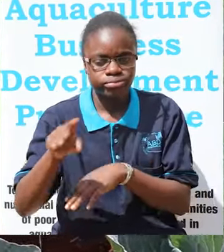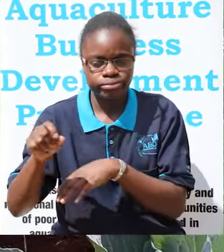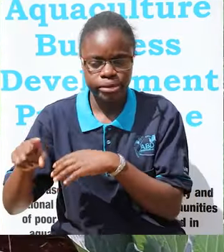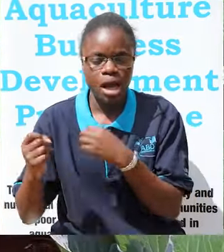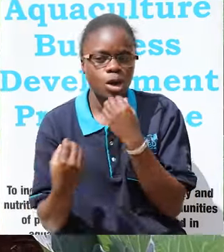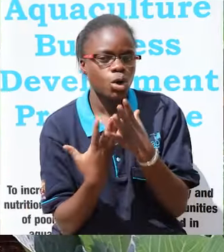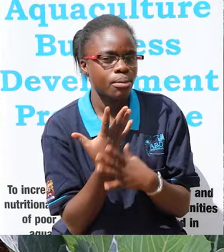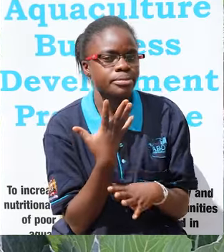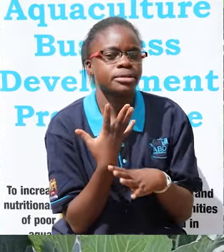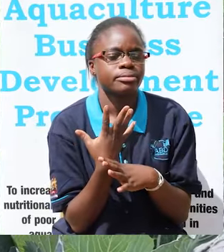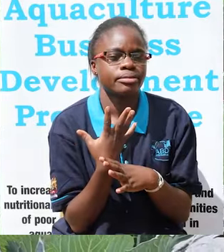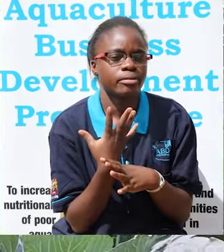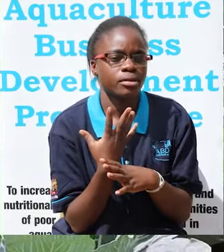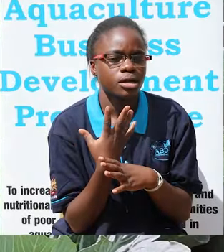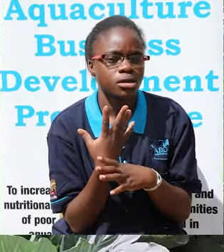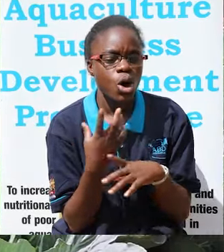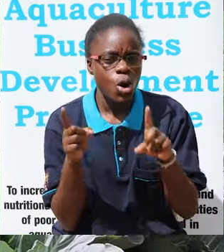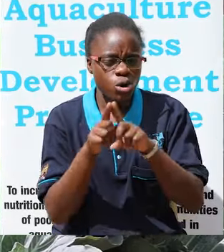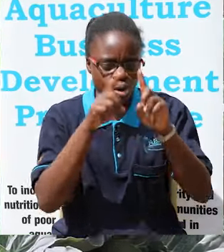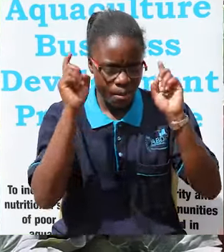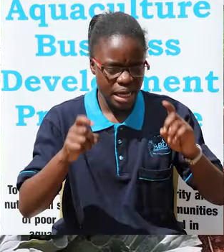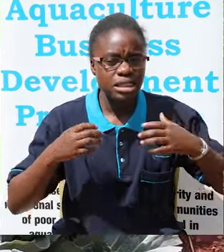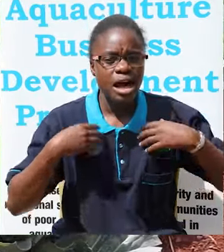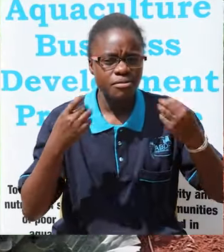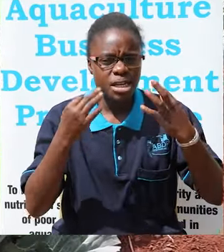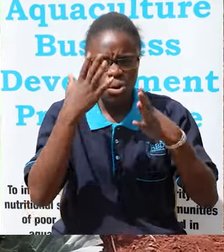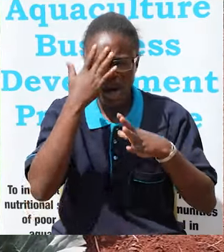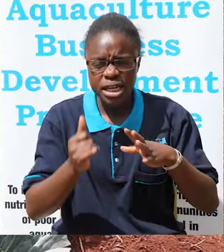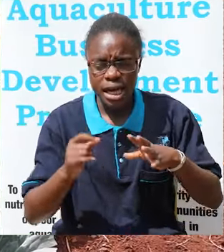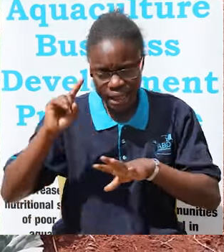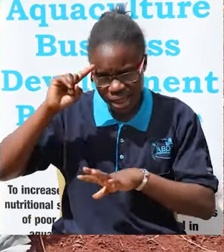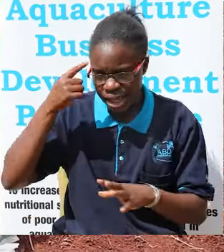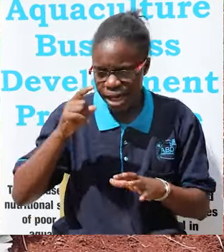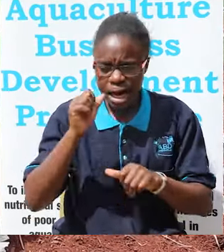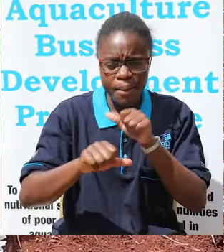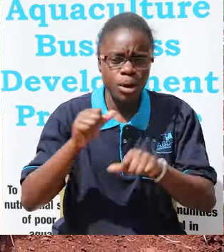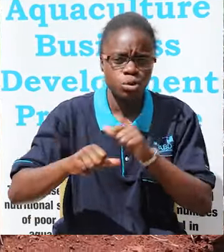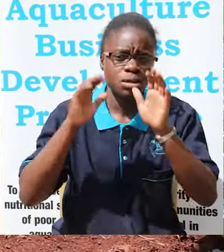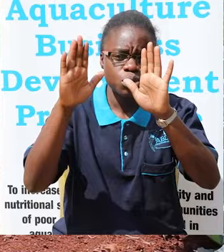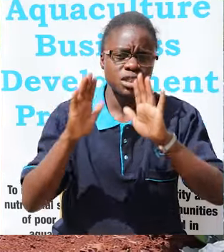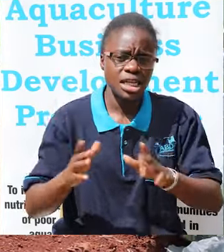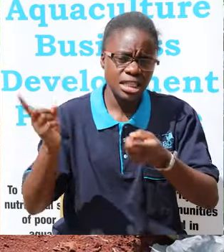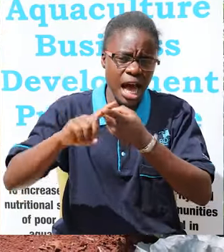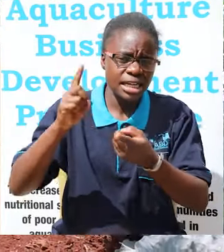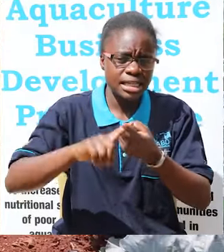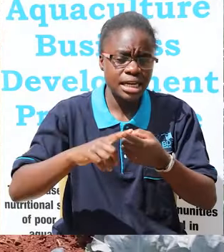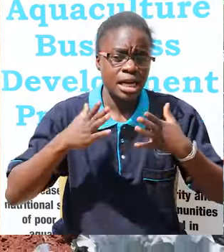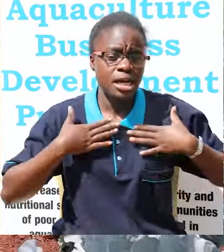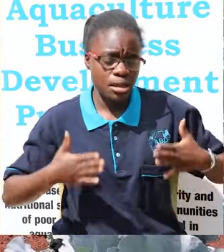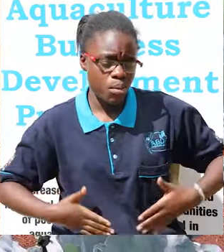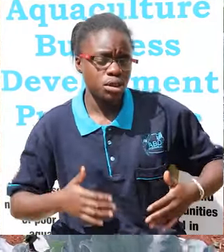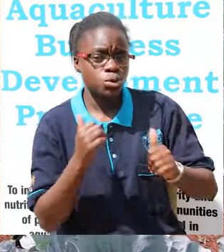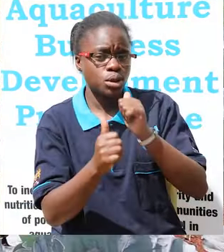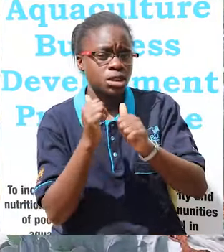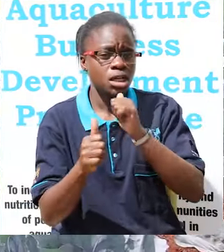shallow-rooted, and have a variety of them because of the nutritional values. Now, there's a vegetable here which is